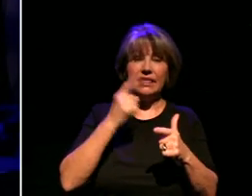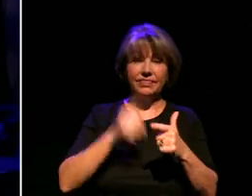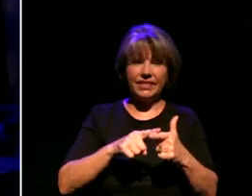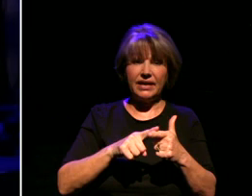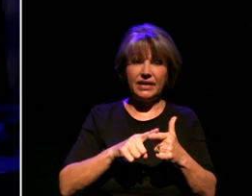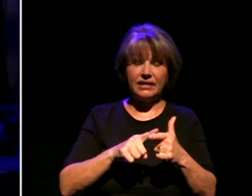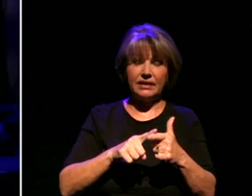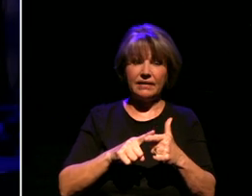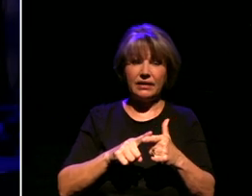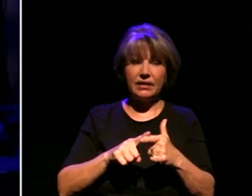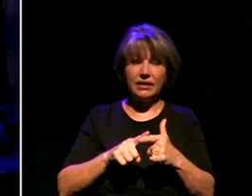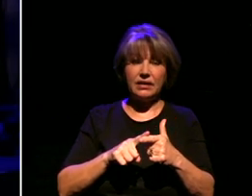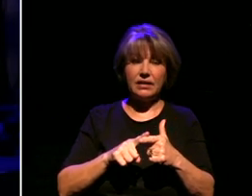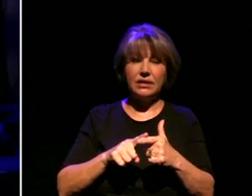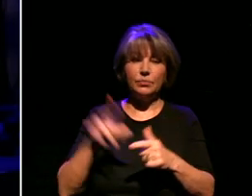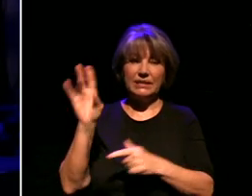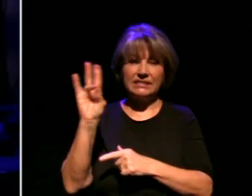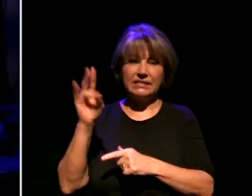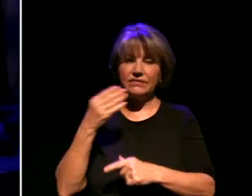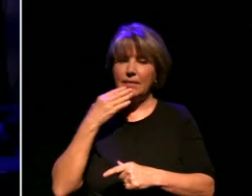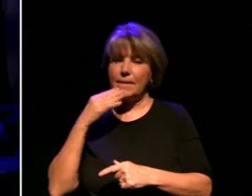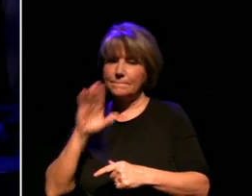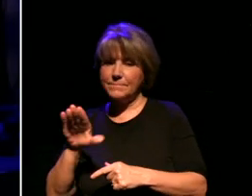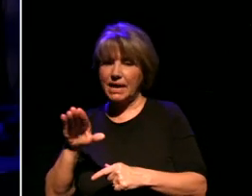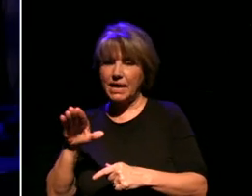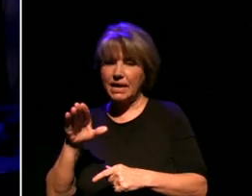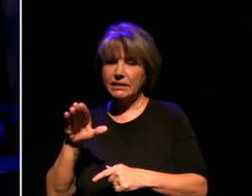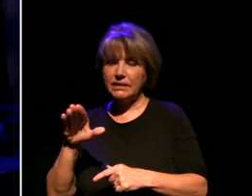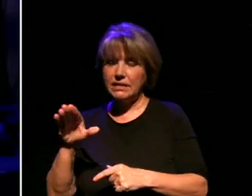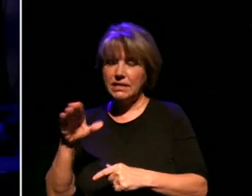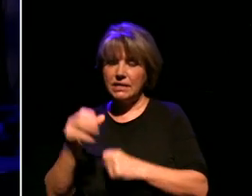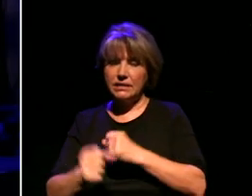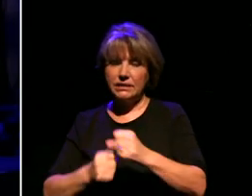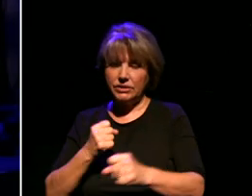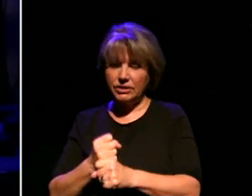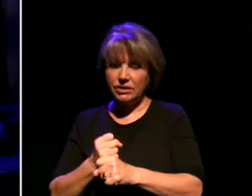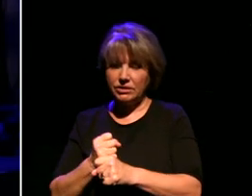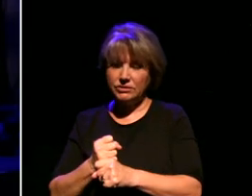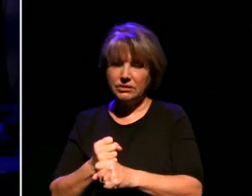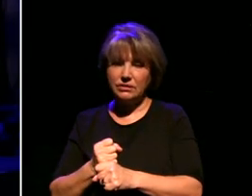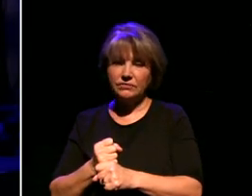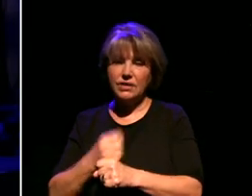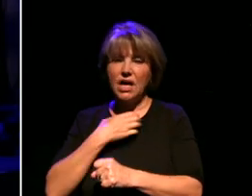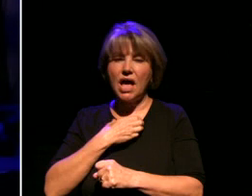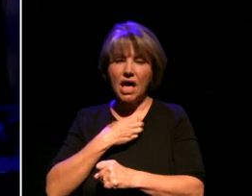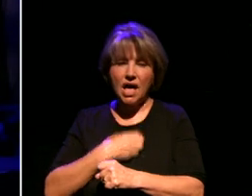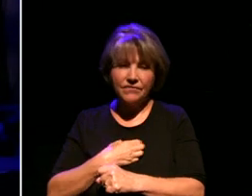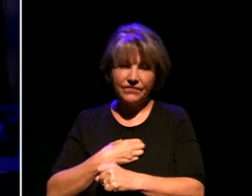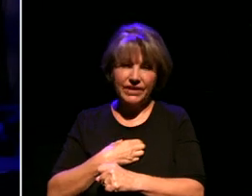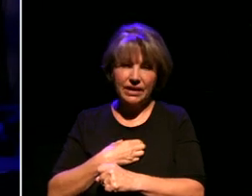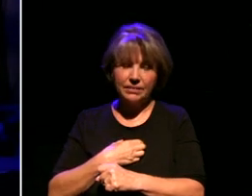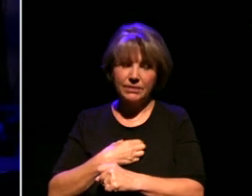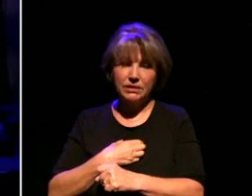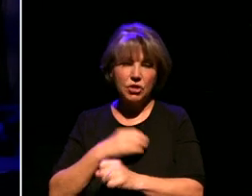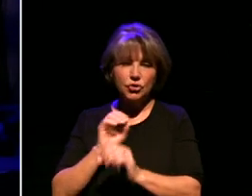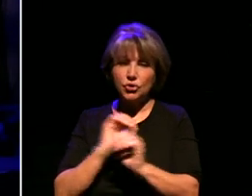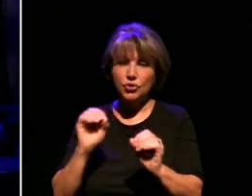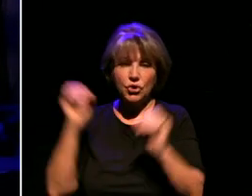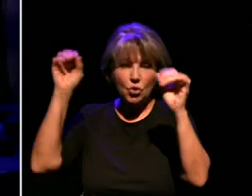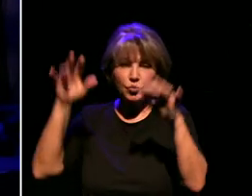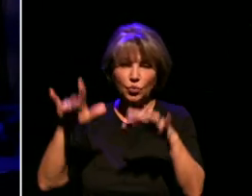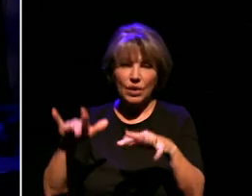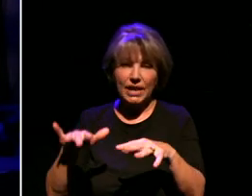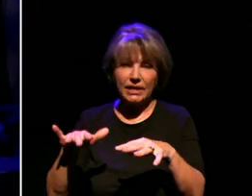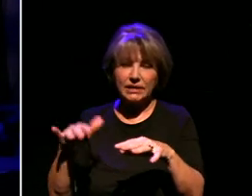by seven bad years, 7 years of famine, 7 years of no rain, and